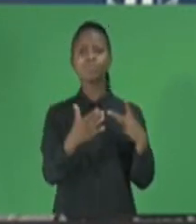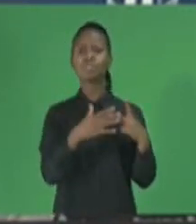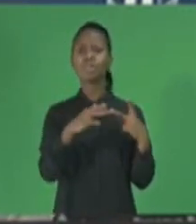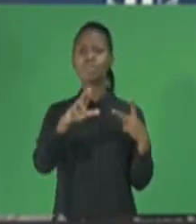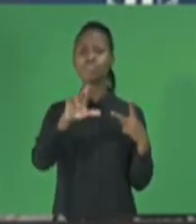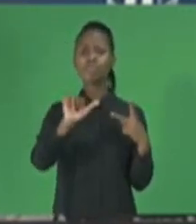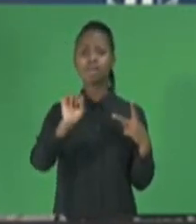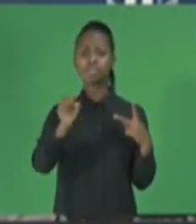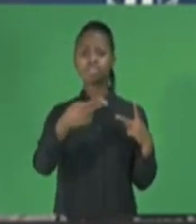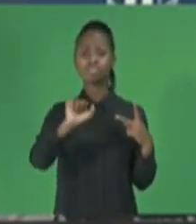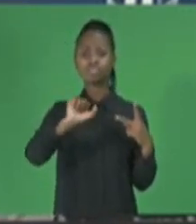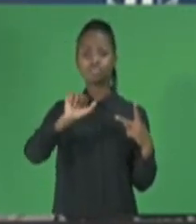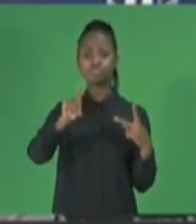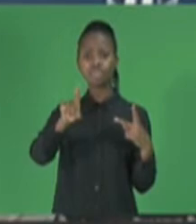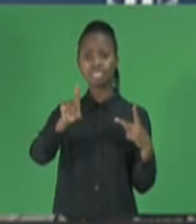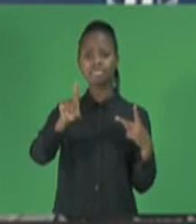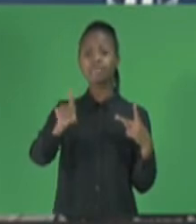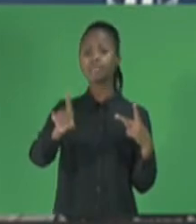Go for it, Rashad.